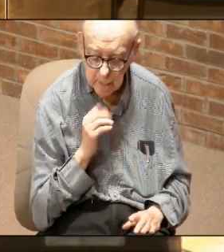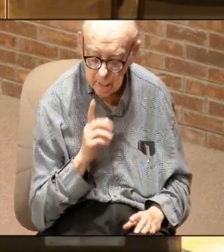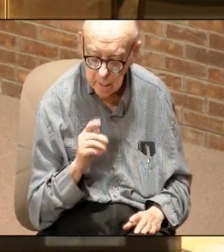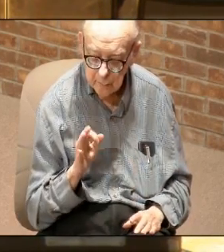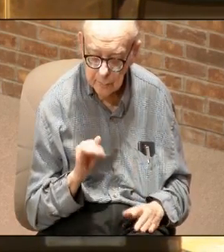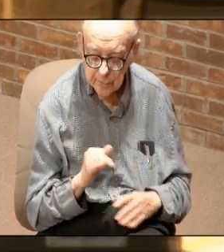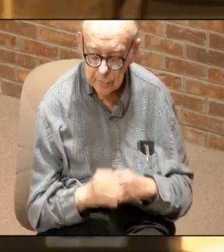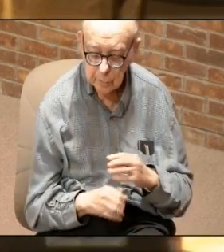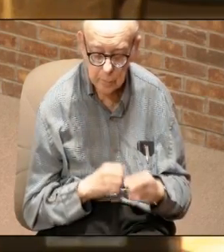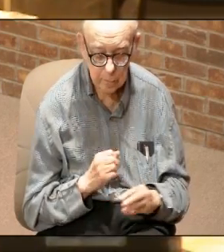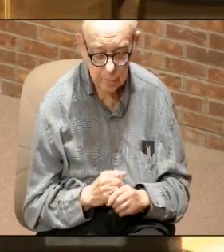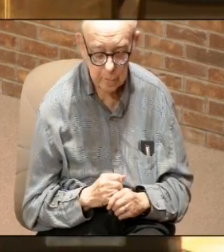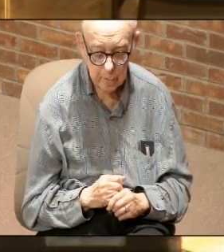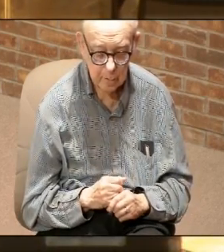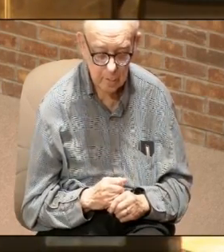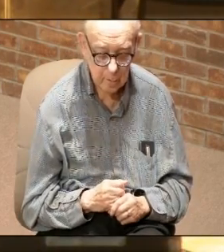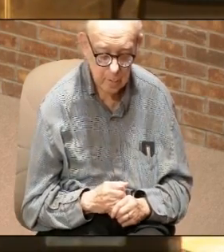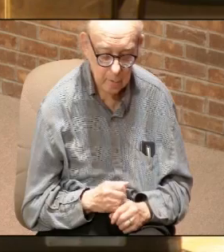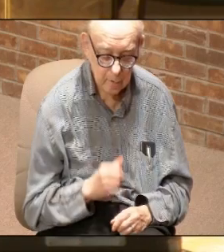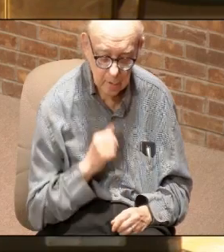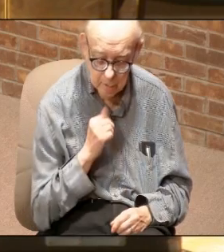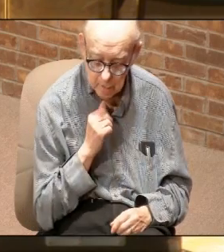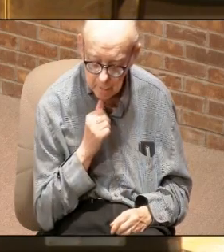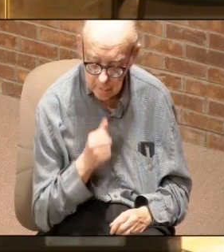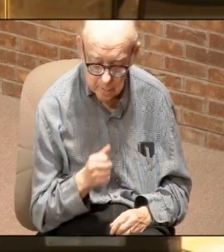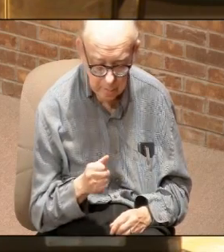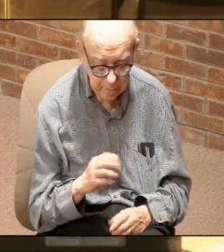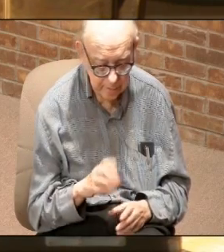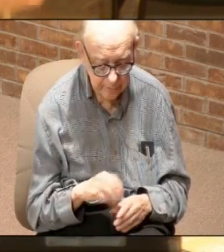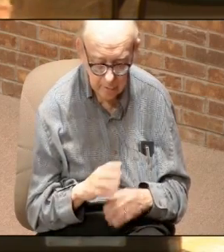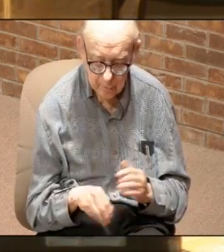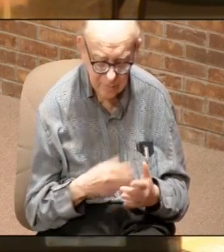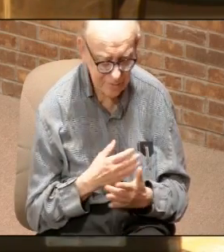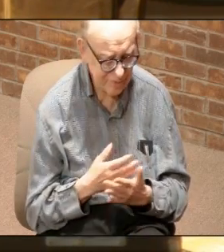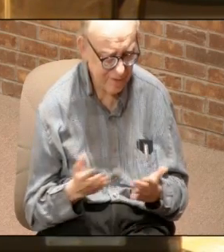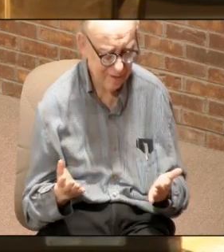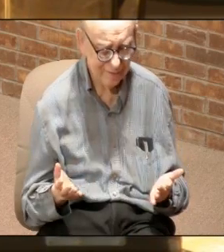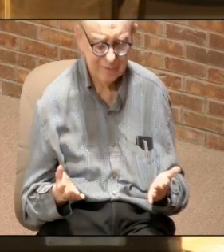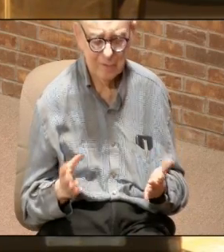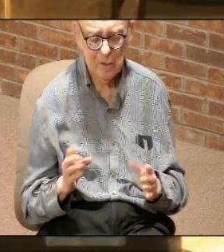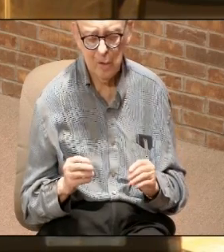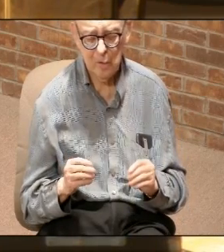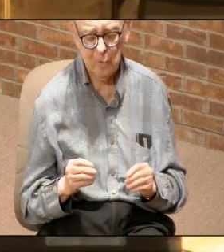world. So don't get wrapped up in all of this stuff.